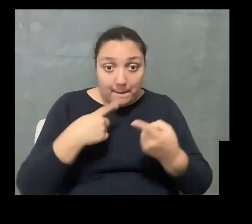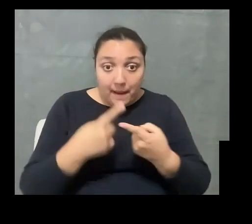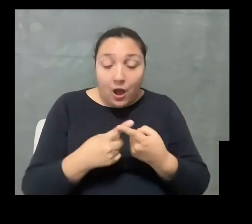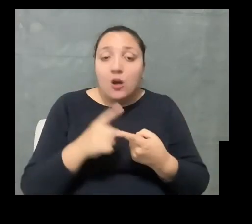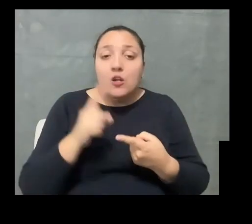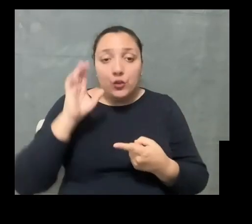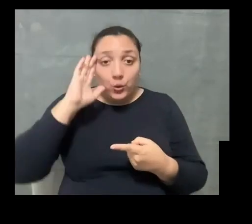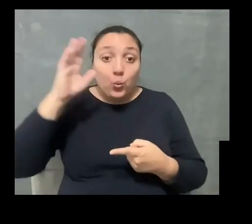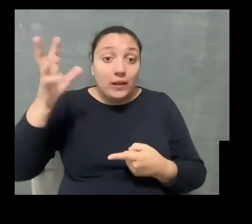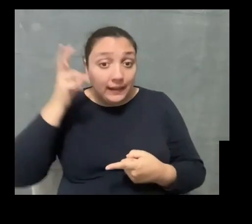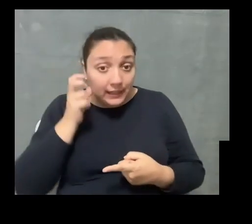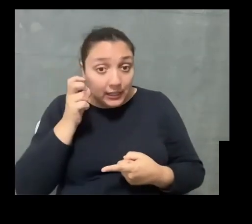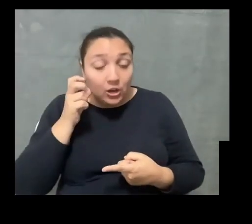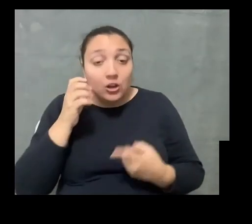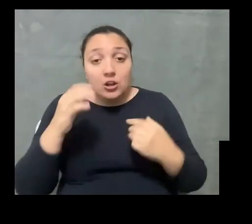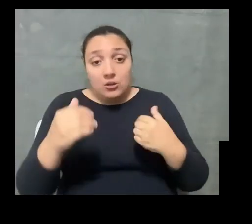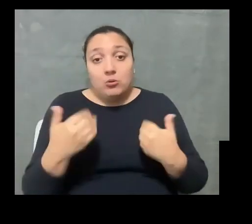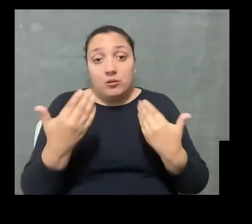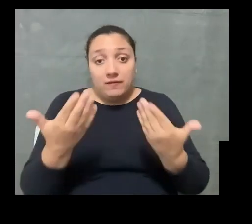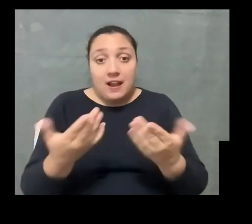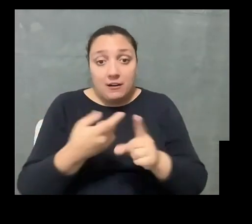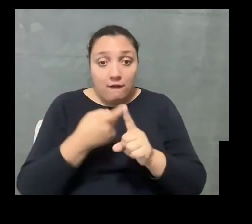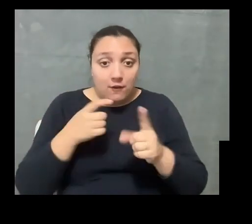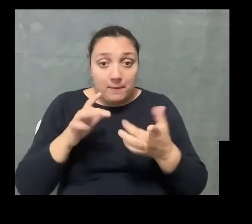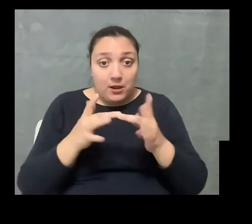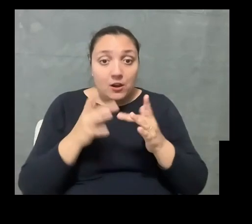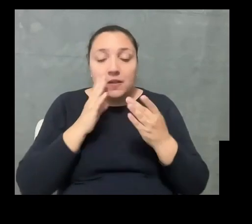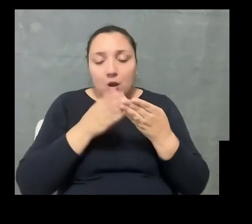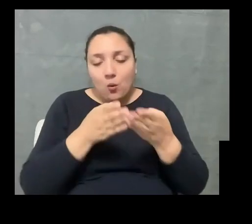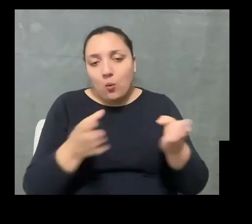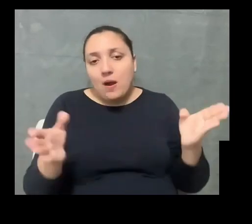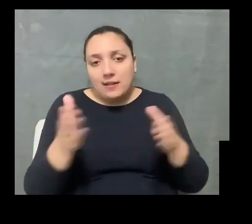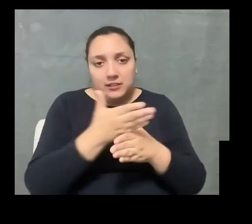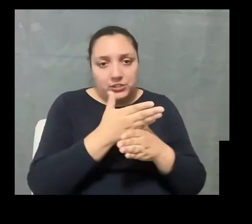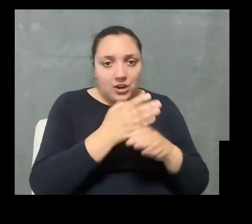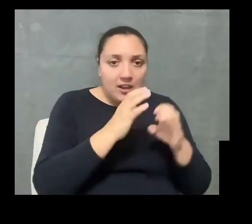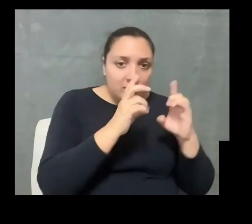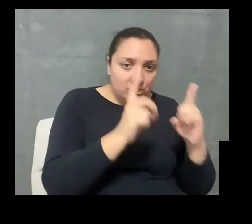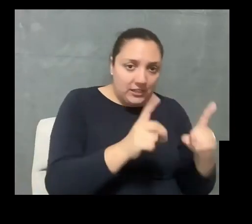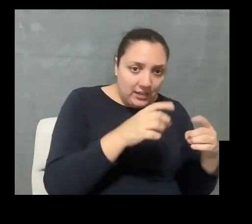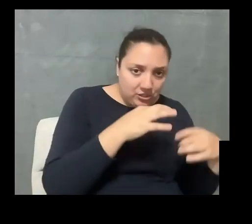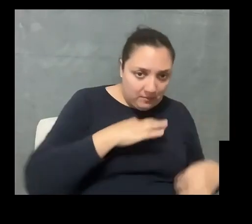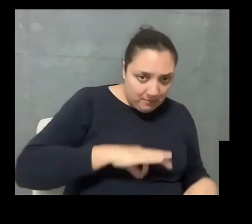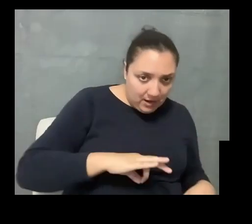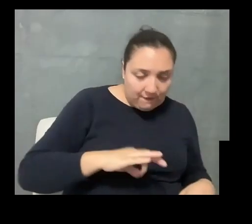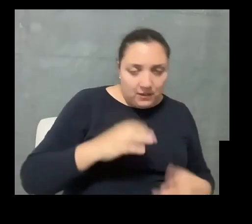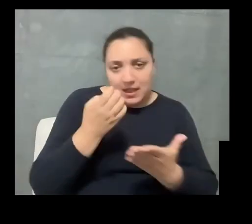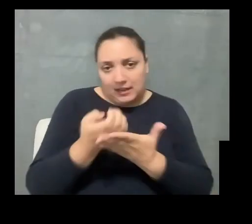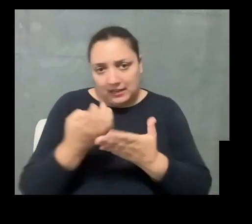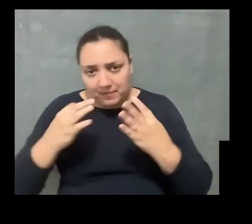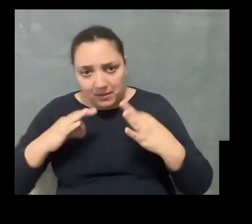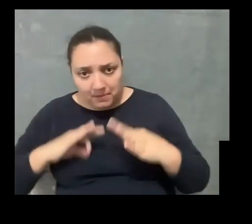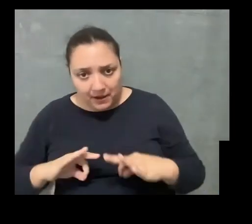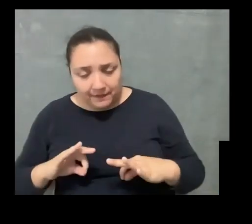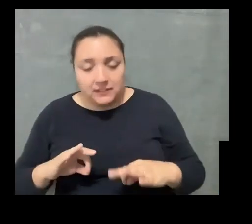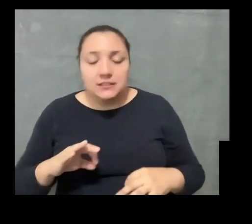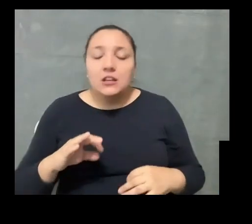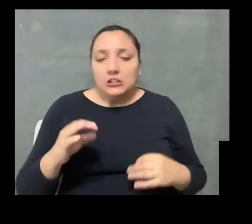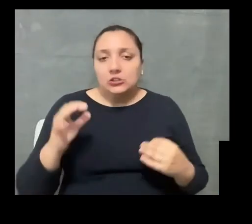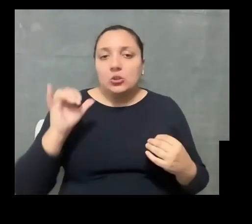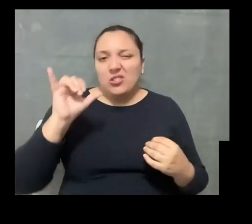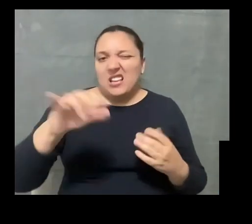that are presented by the internet are widely shared. So that could be educational benefits, that could be economic benefits, and that's what we mean when we talk about